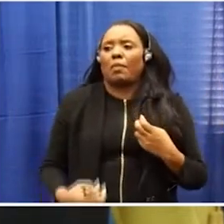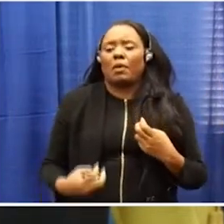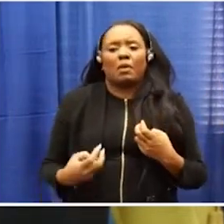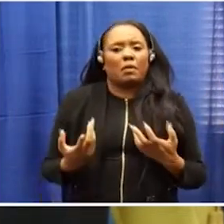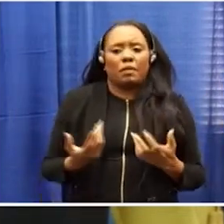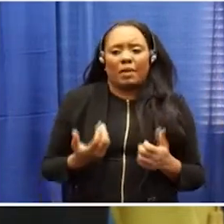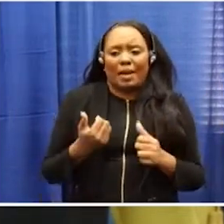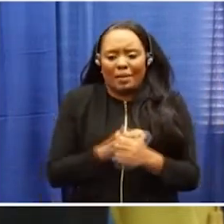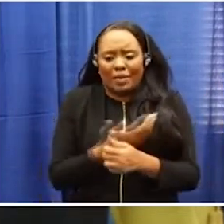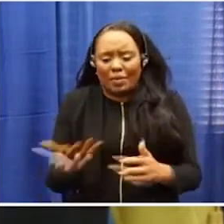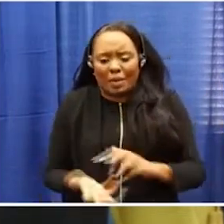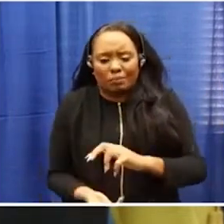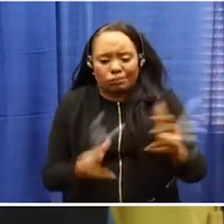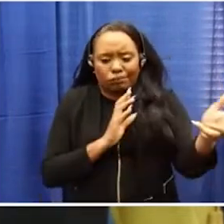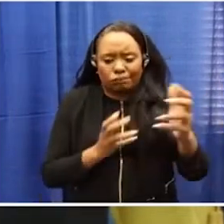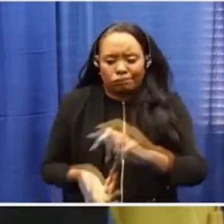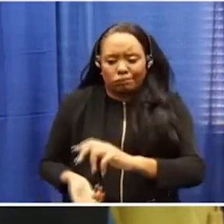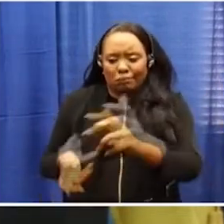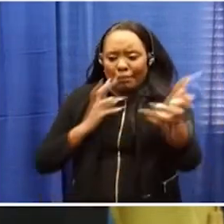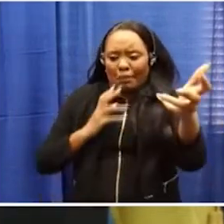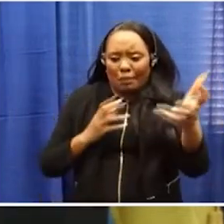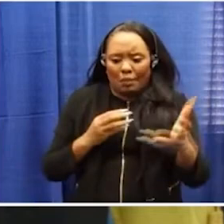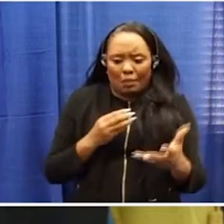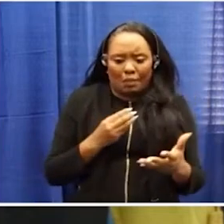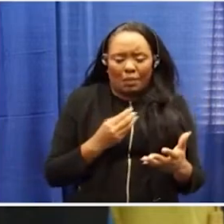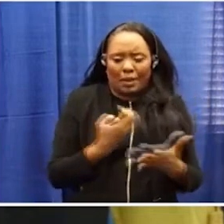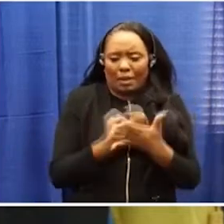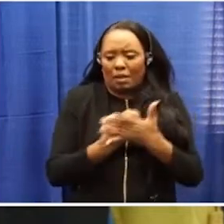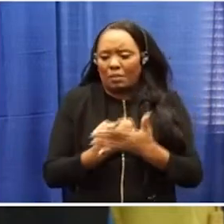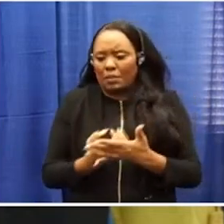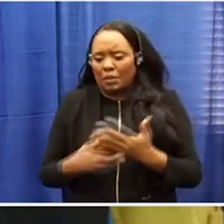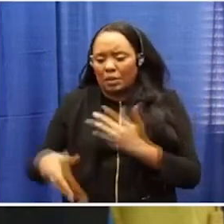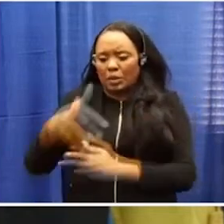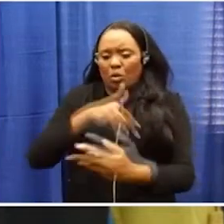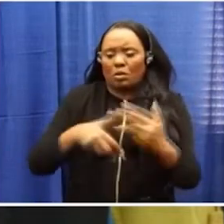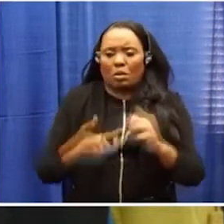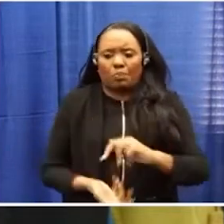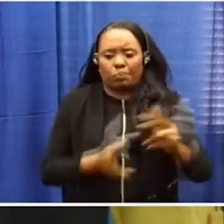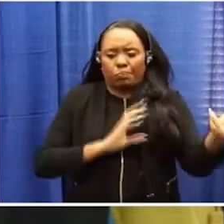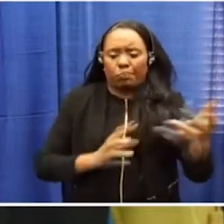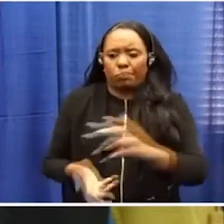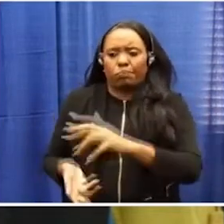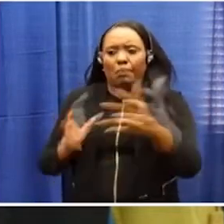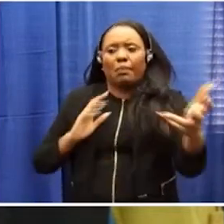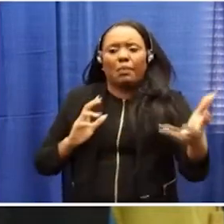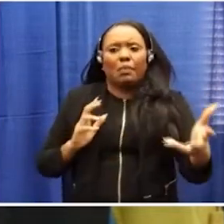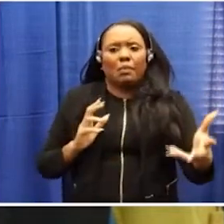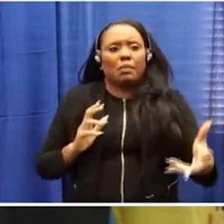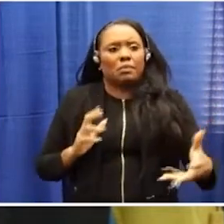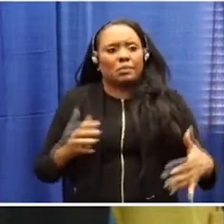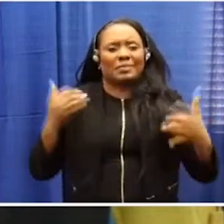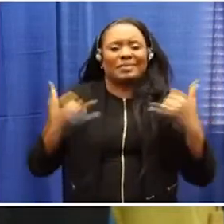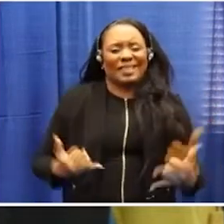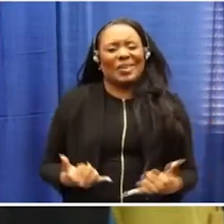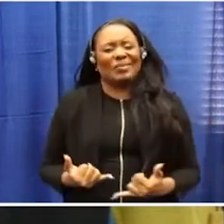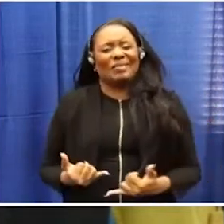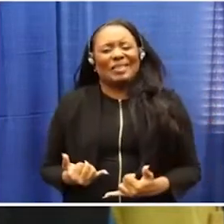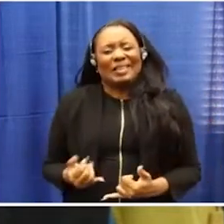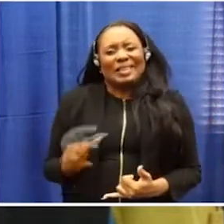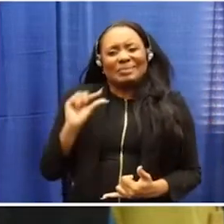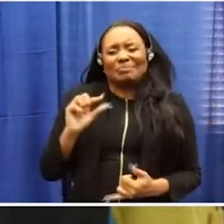every aspect of our lives, despite our return to a semblance of